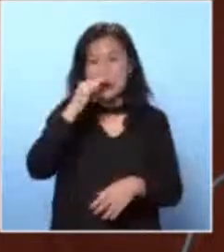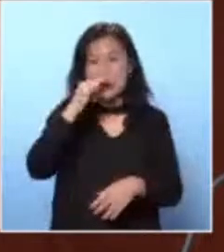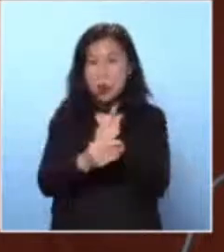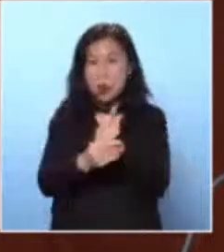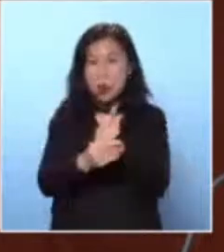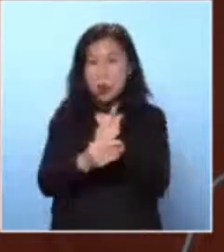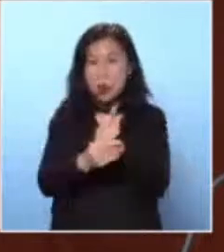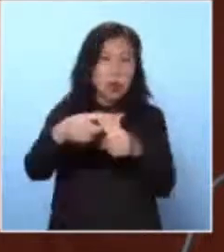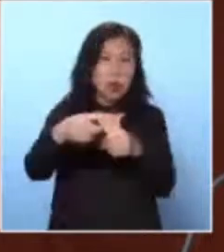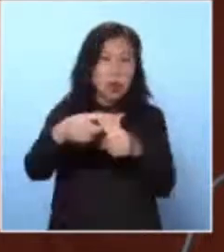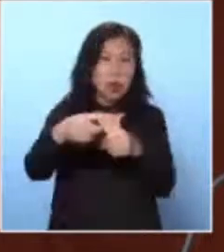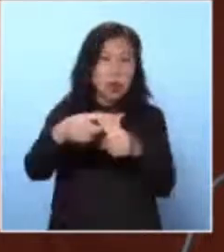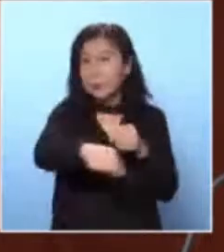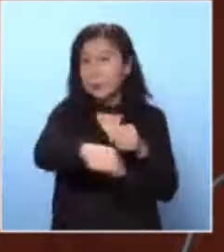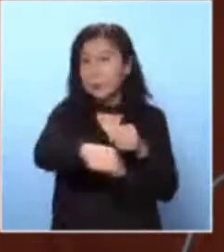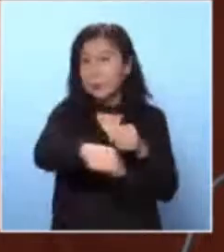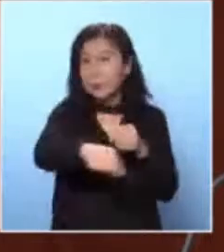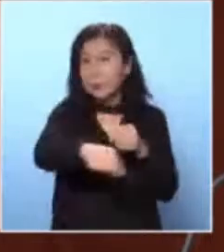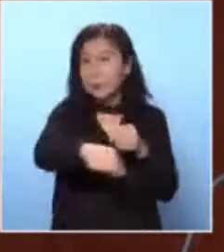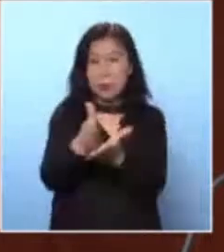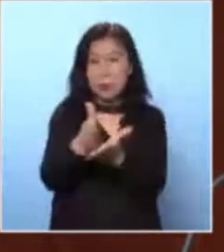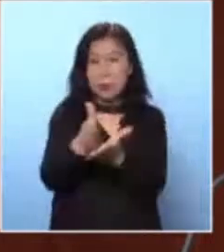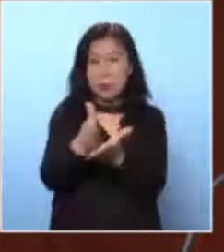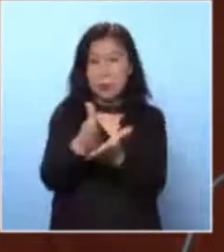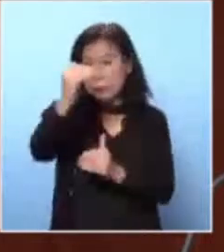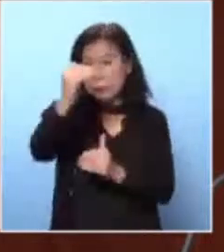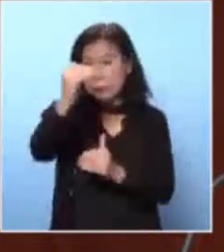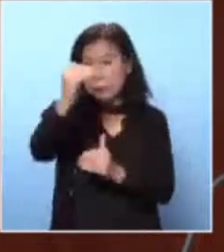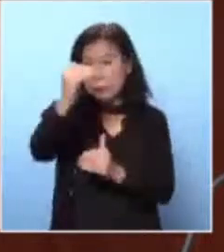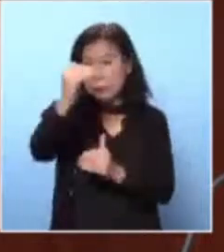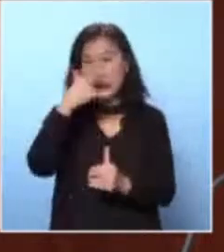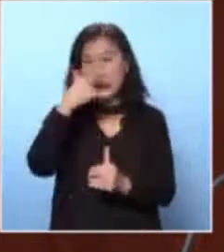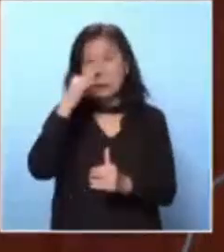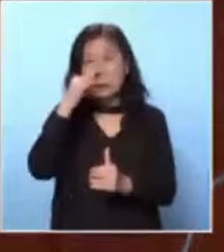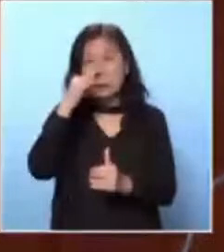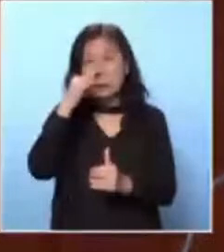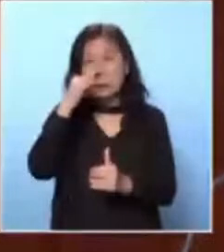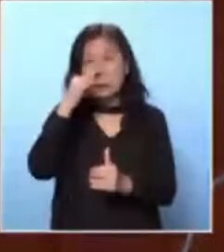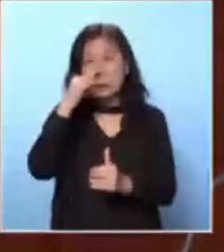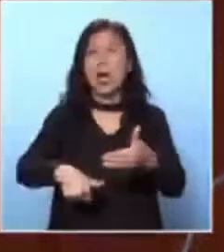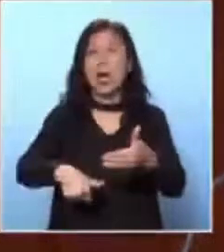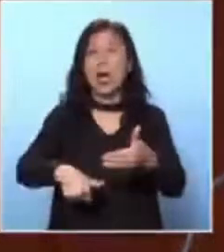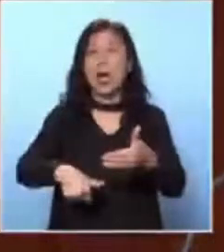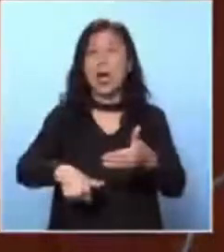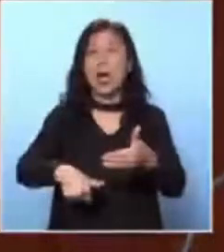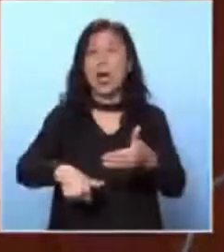new fish culture zones for rental by the fisheries industry in stages.